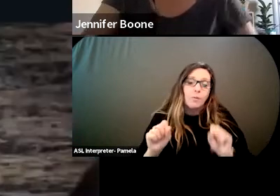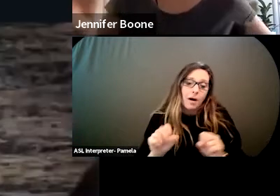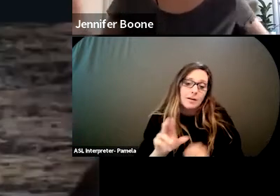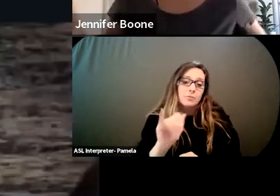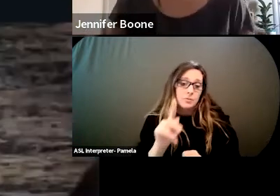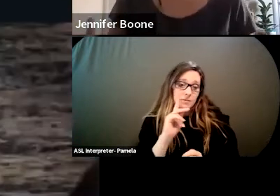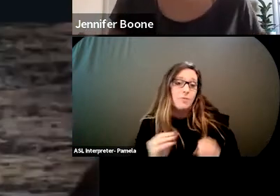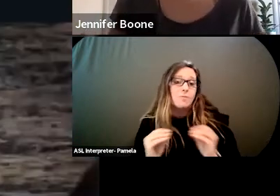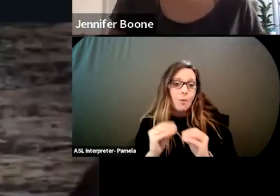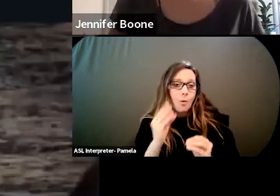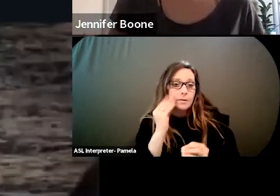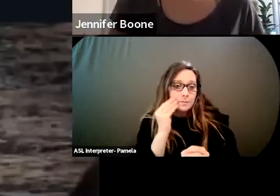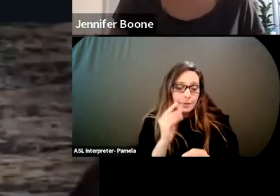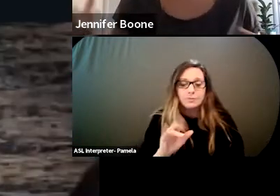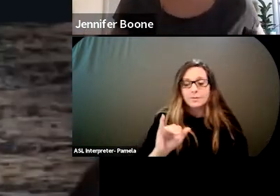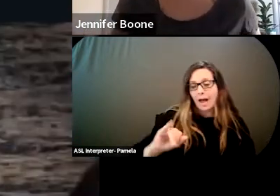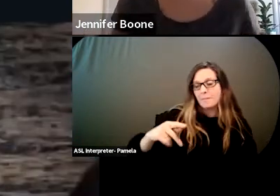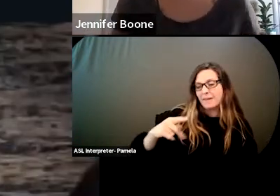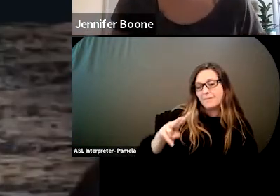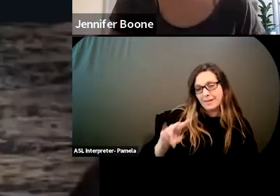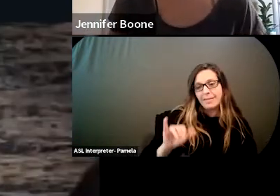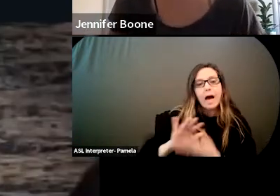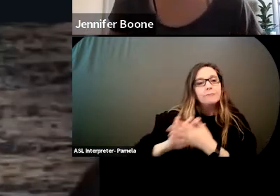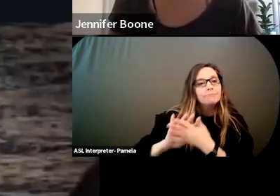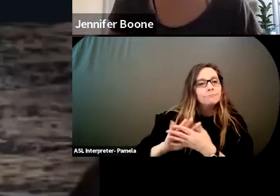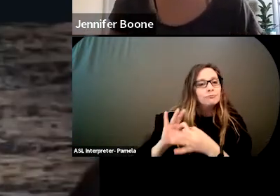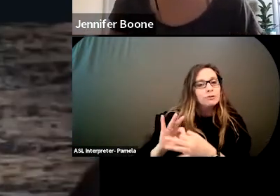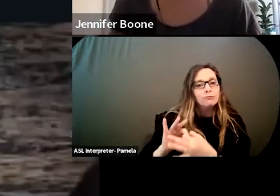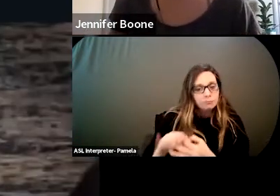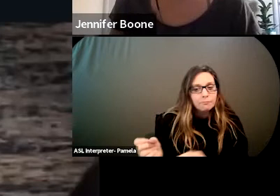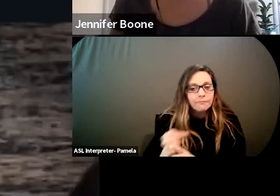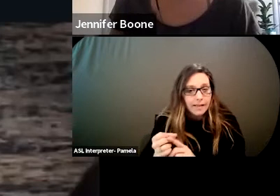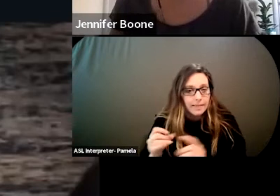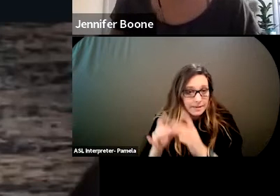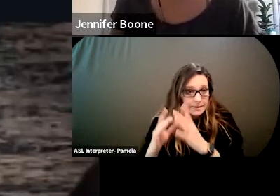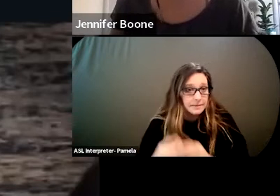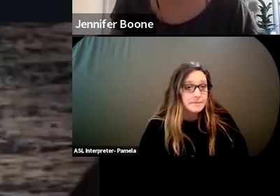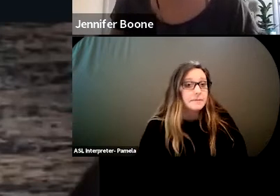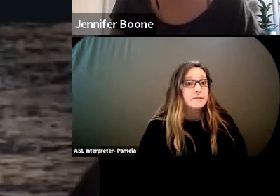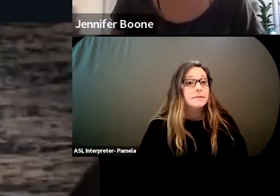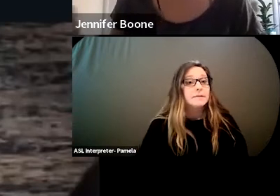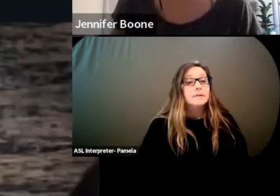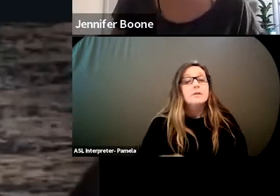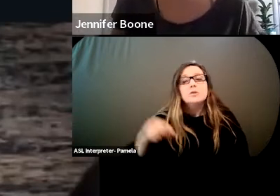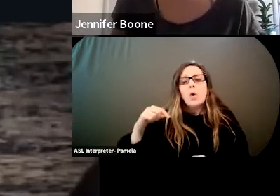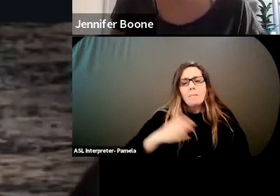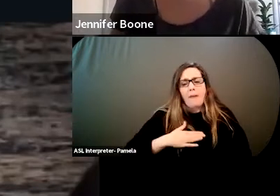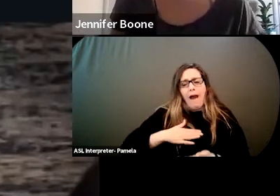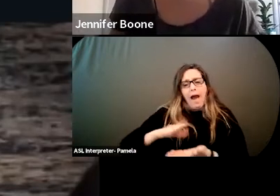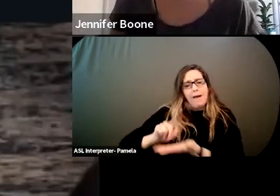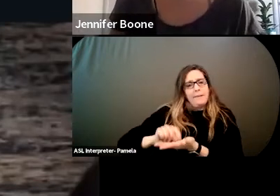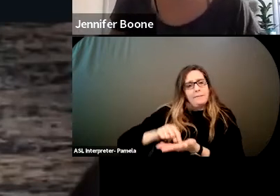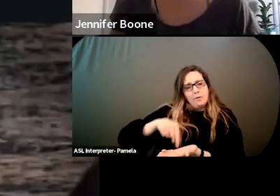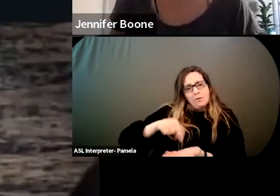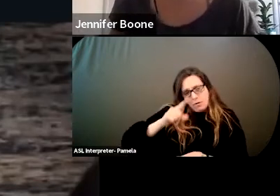So this brings me to my purpose, which is to explore whether experiencing anti-LGBT violence during childhood is a risk factor